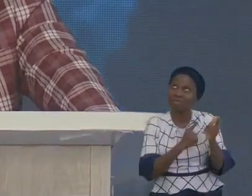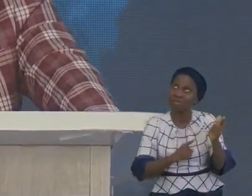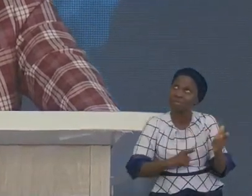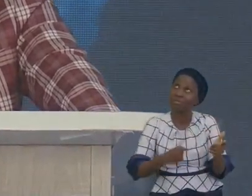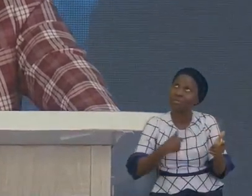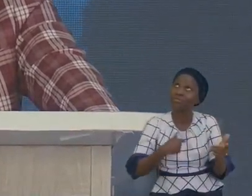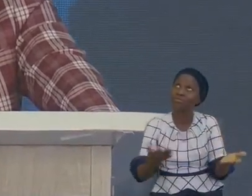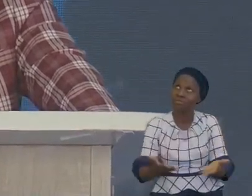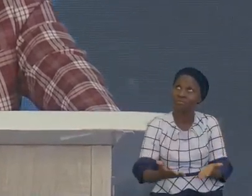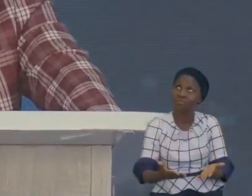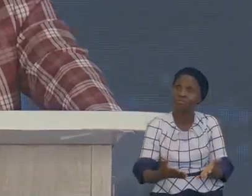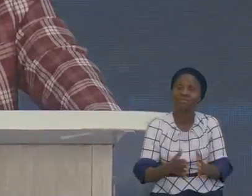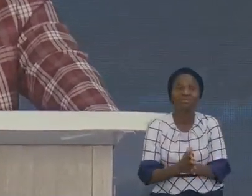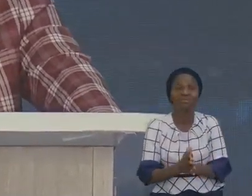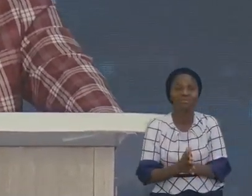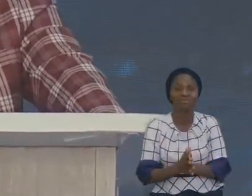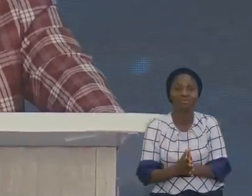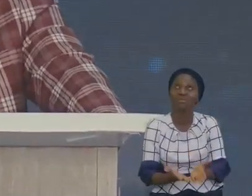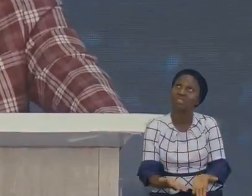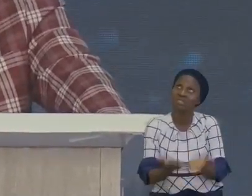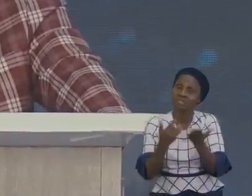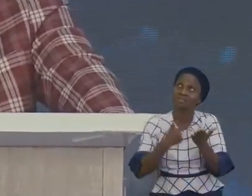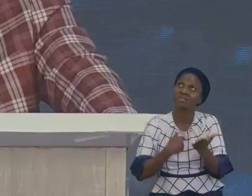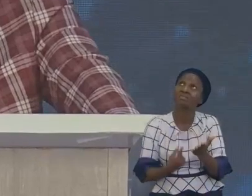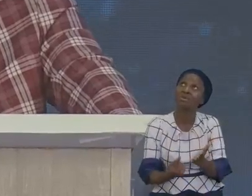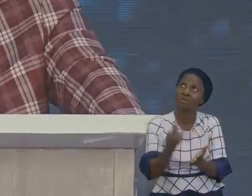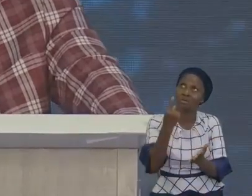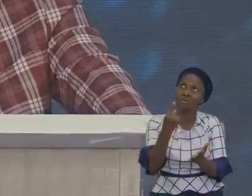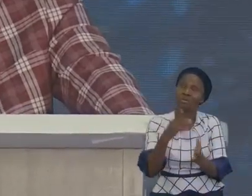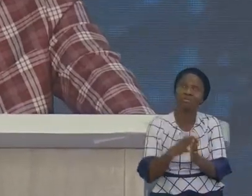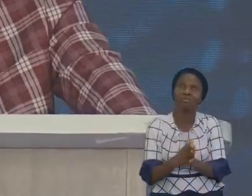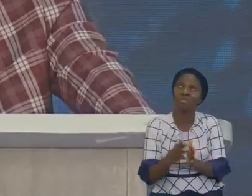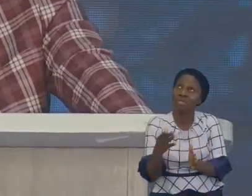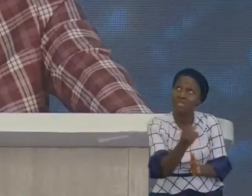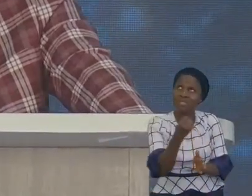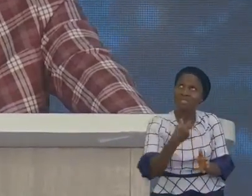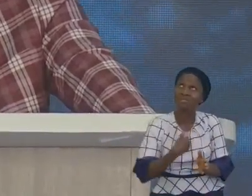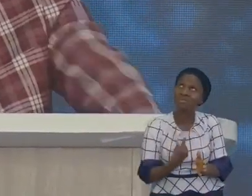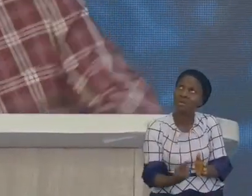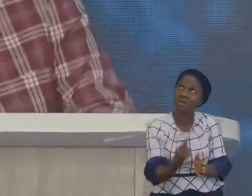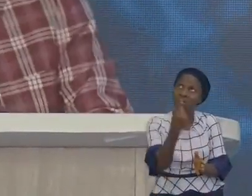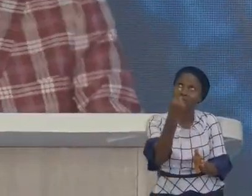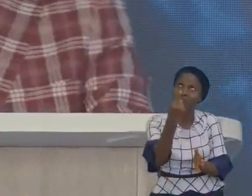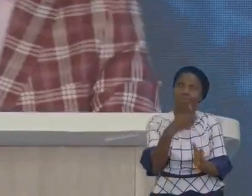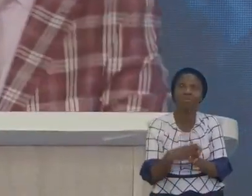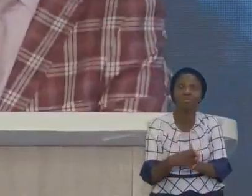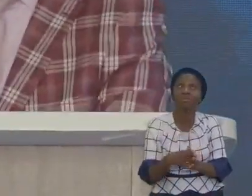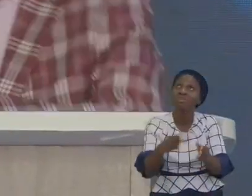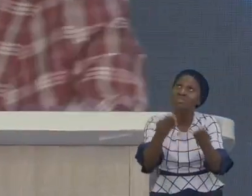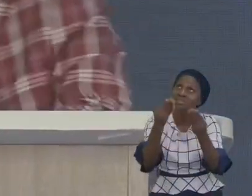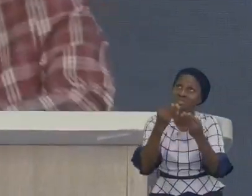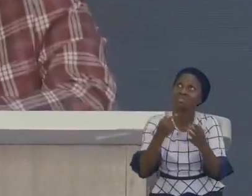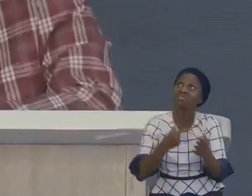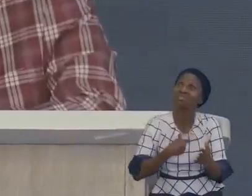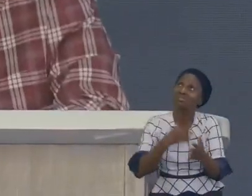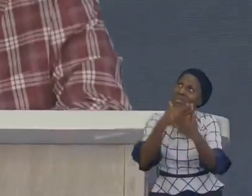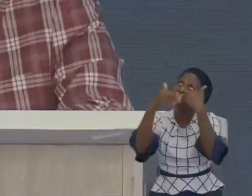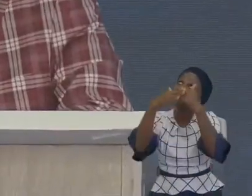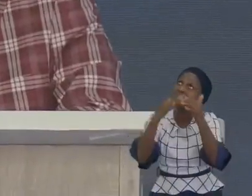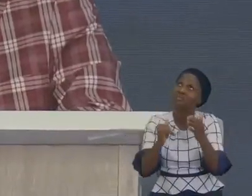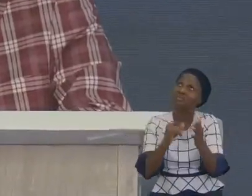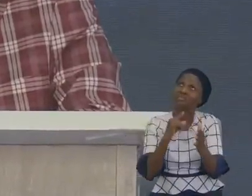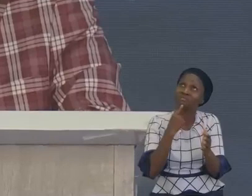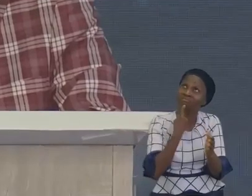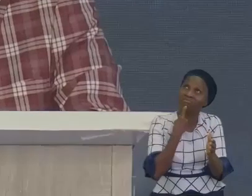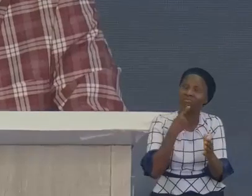Take me up. Grant me heavenly diligence. That I'll not be up and